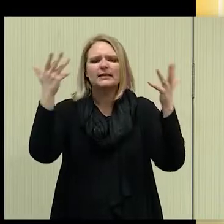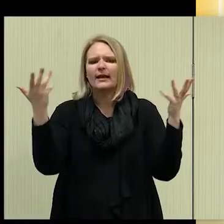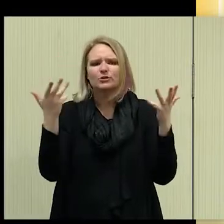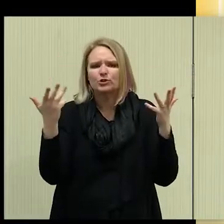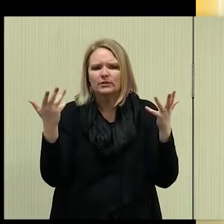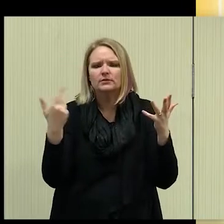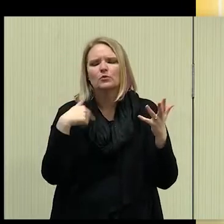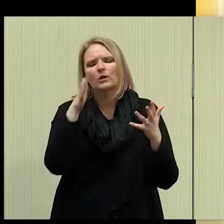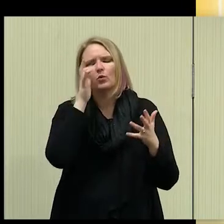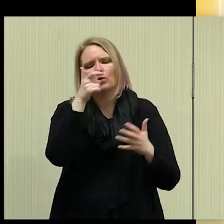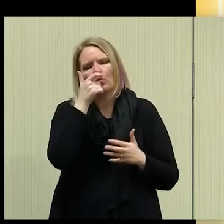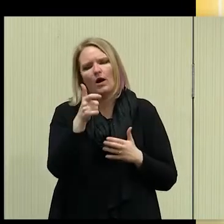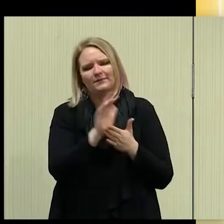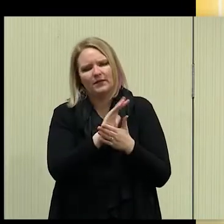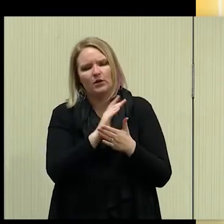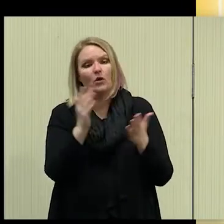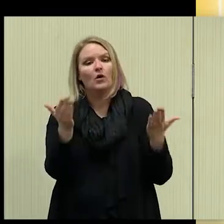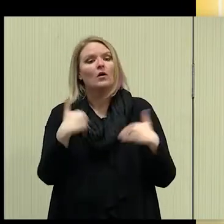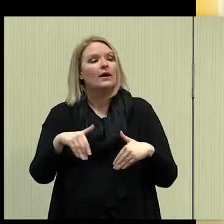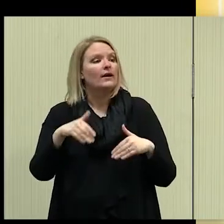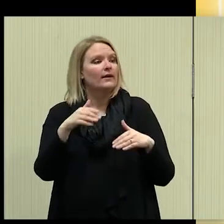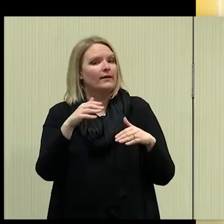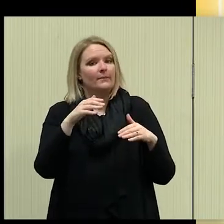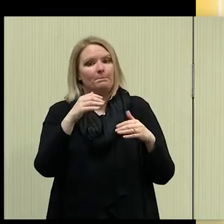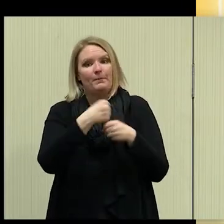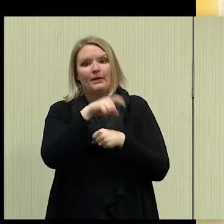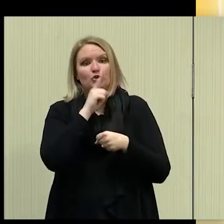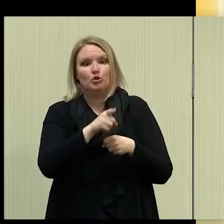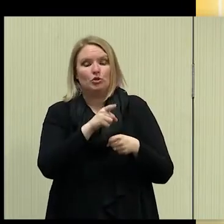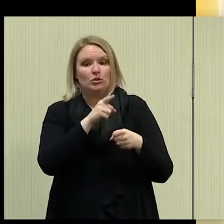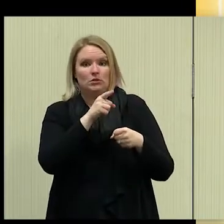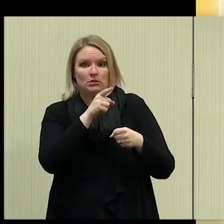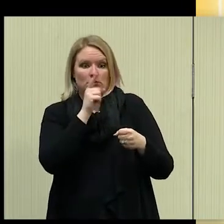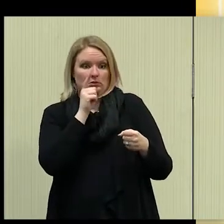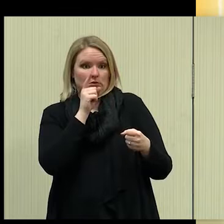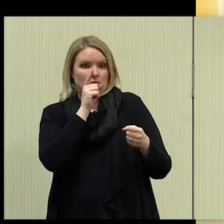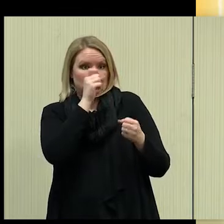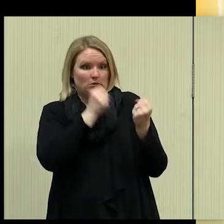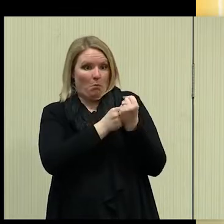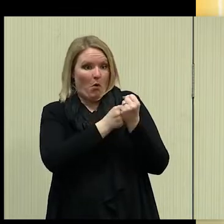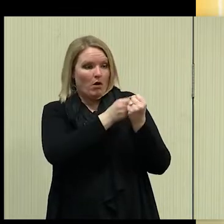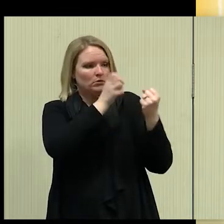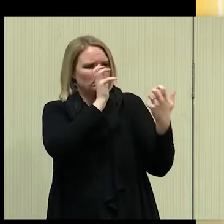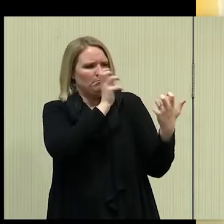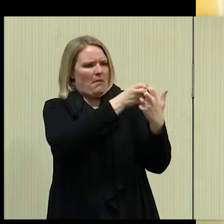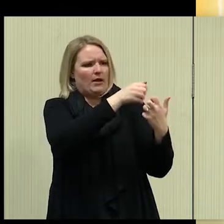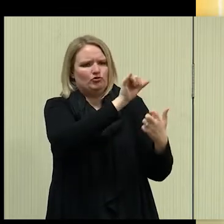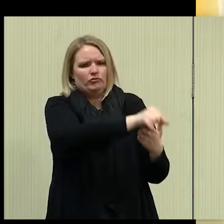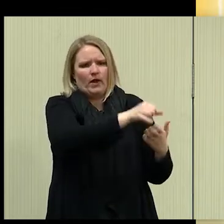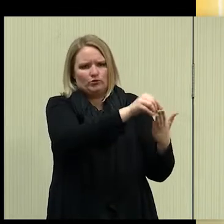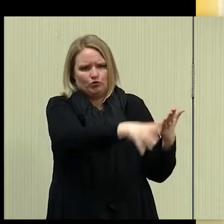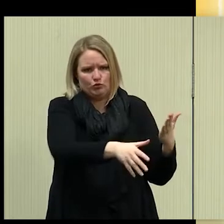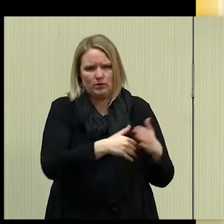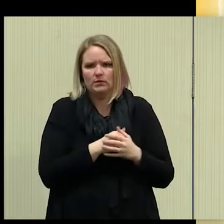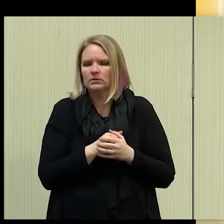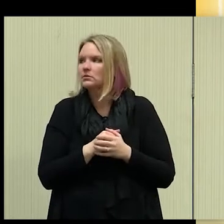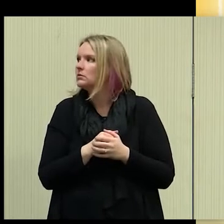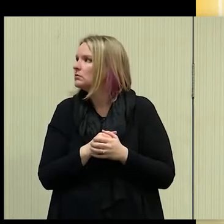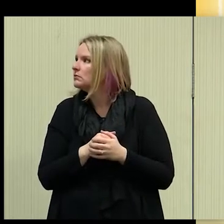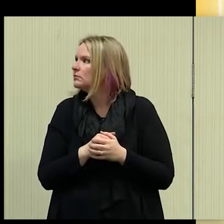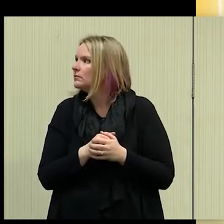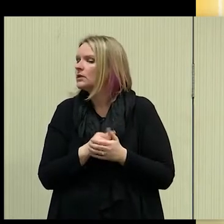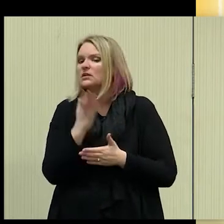see a video about this. And then individualizing the supports as needed. And then just some, you know, the transition cues. They